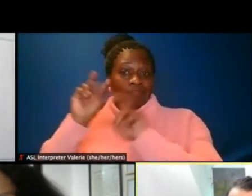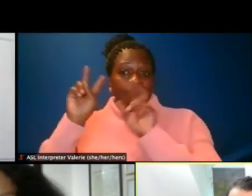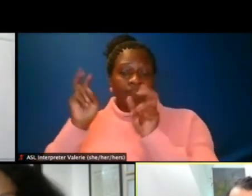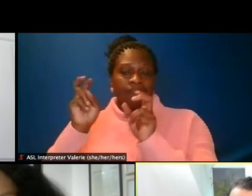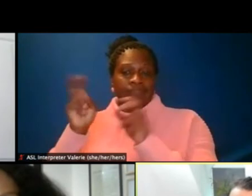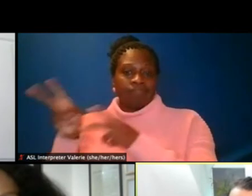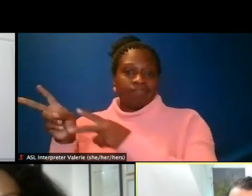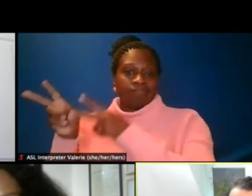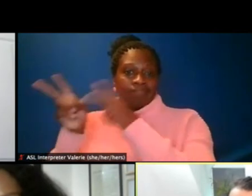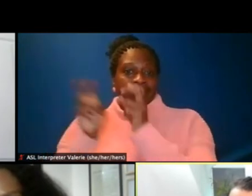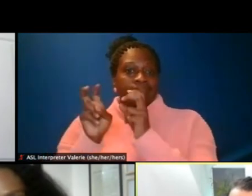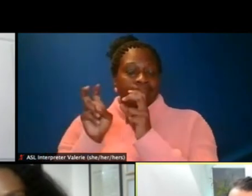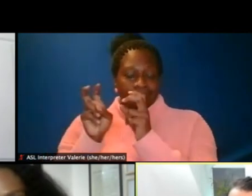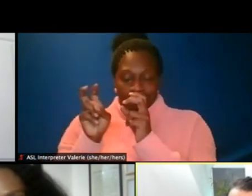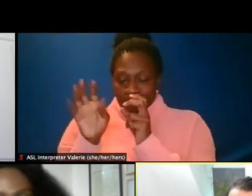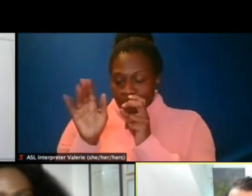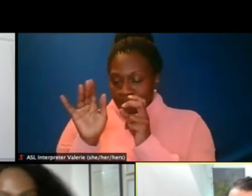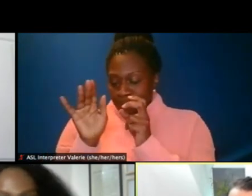comes